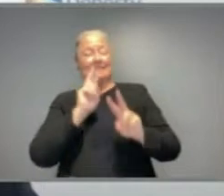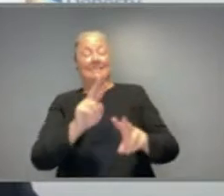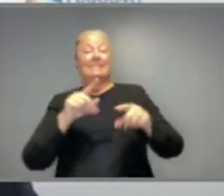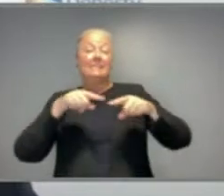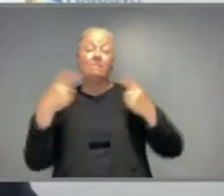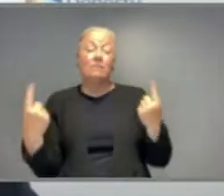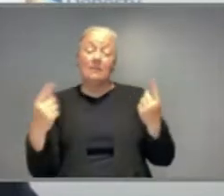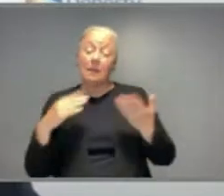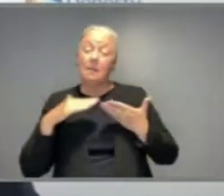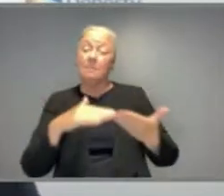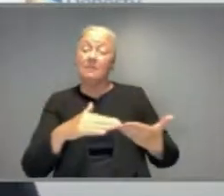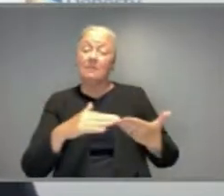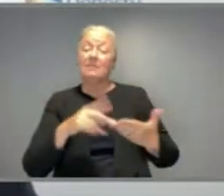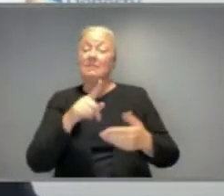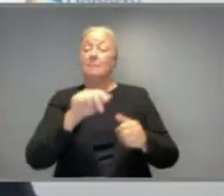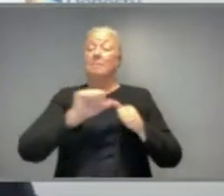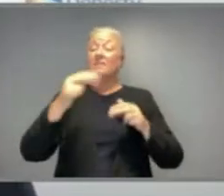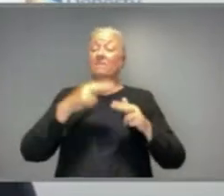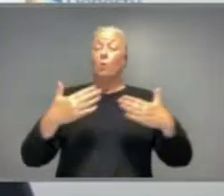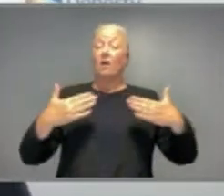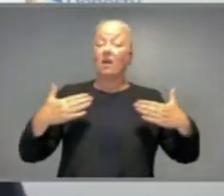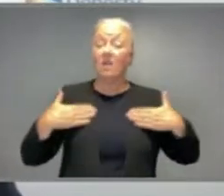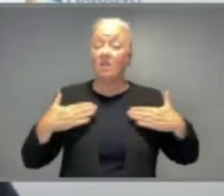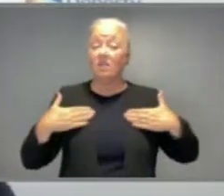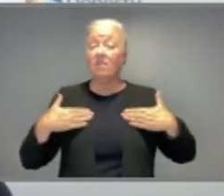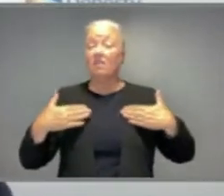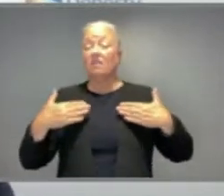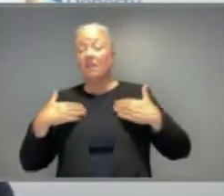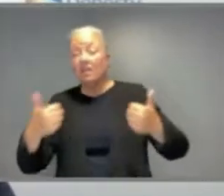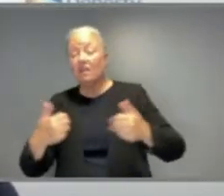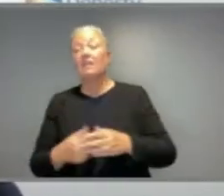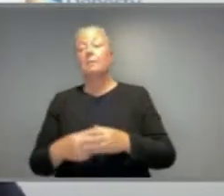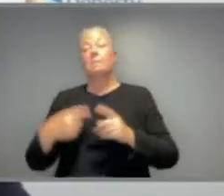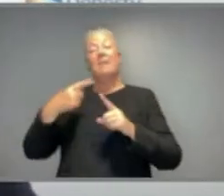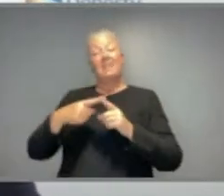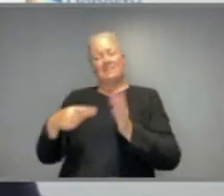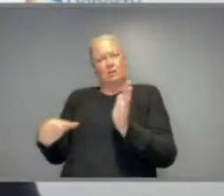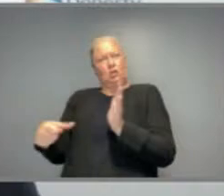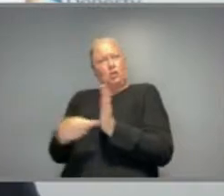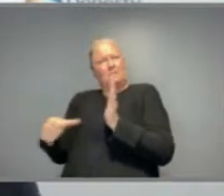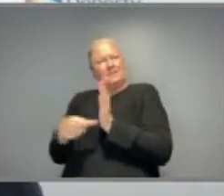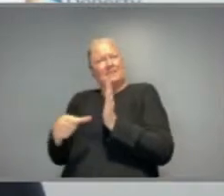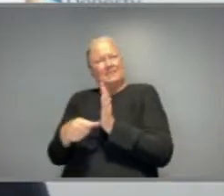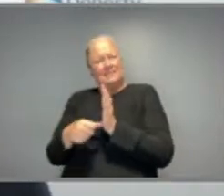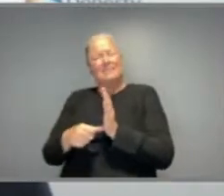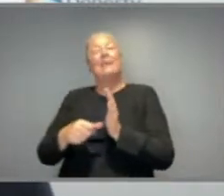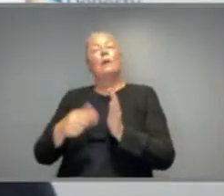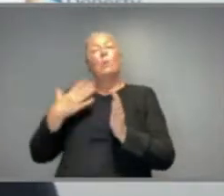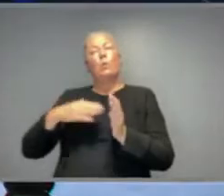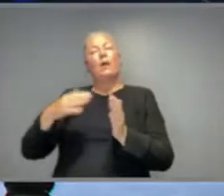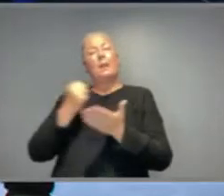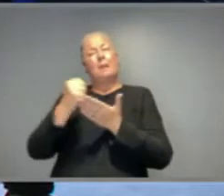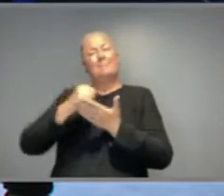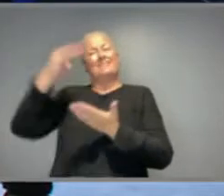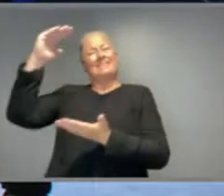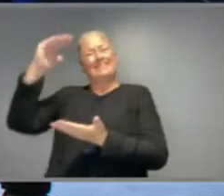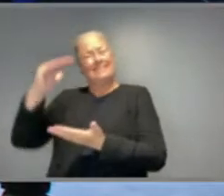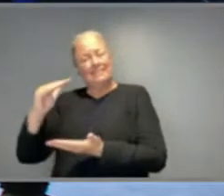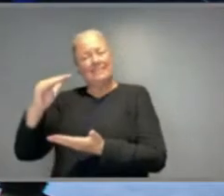for health, and as Treasury's told us, it's also best for the economy to keep case numbers low through these combined strategies. Thank